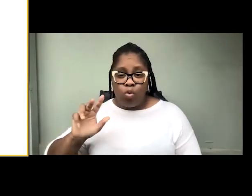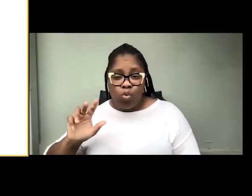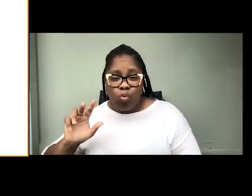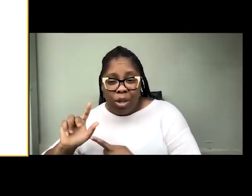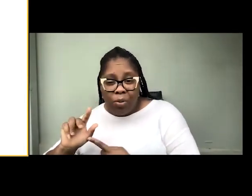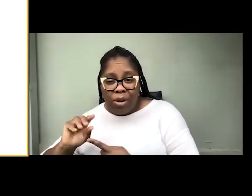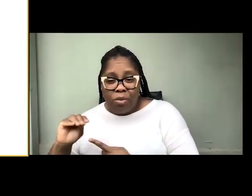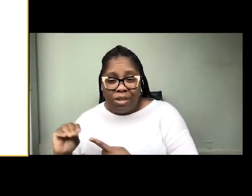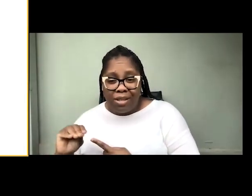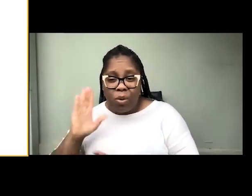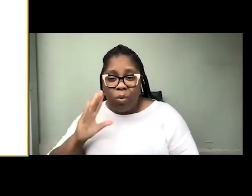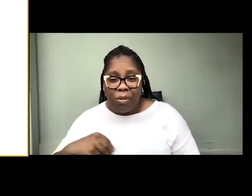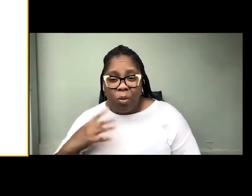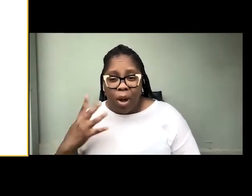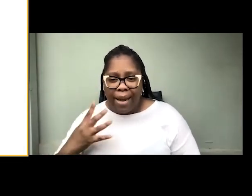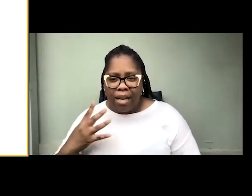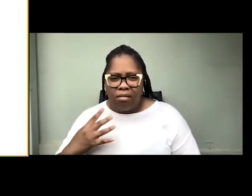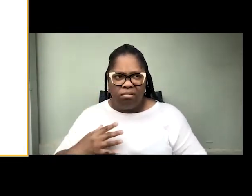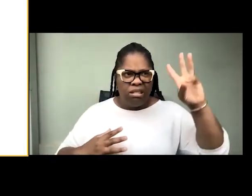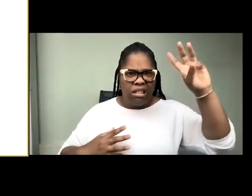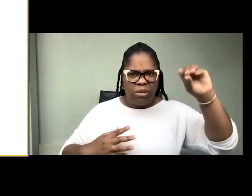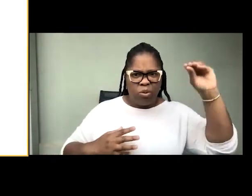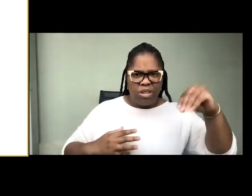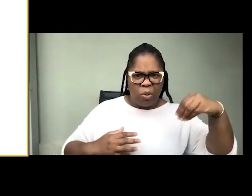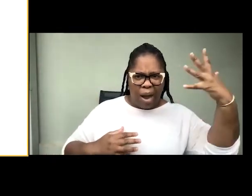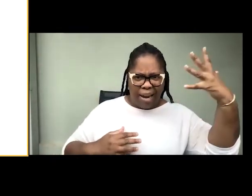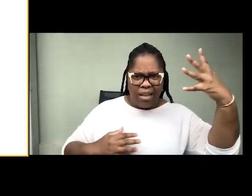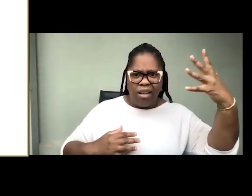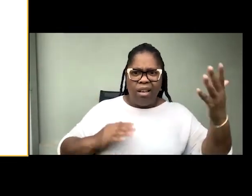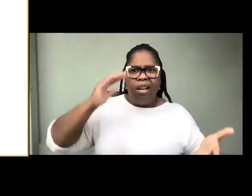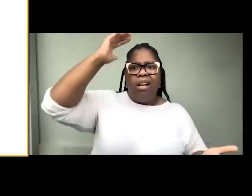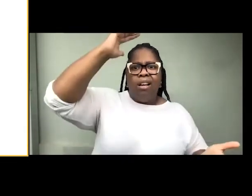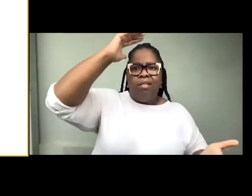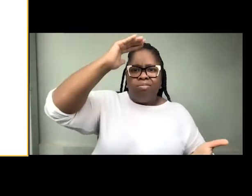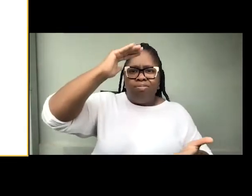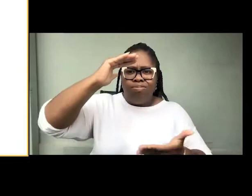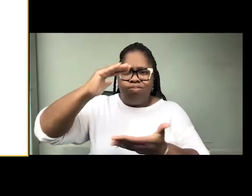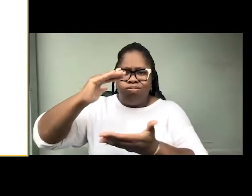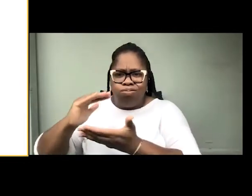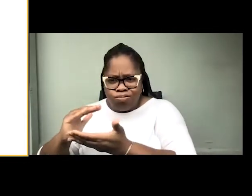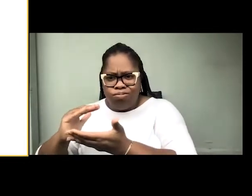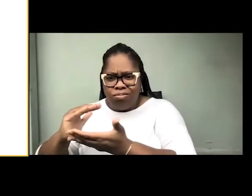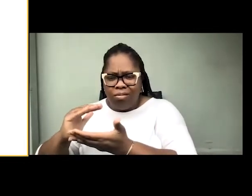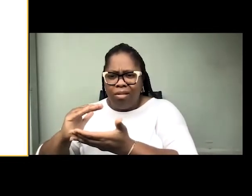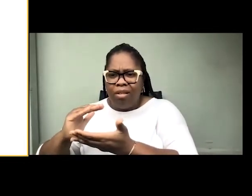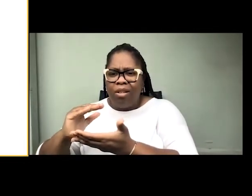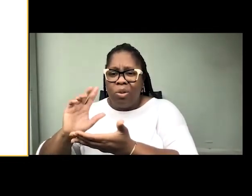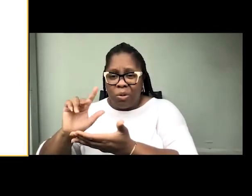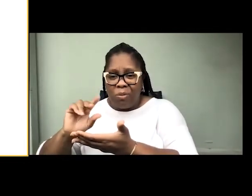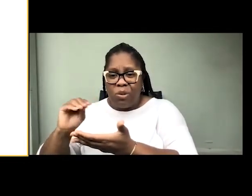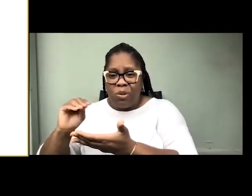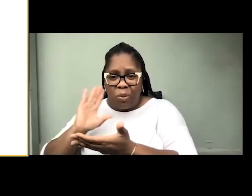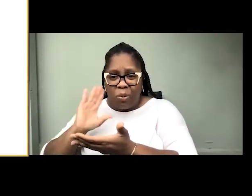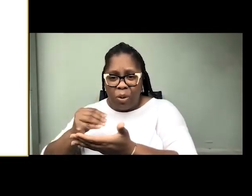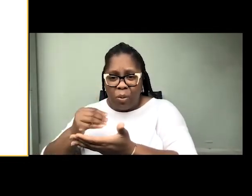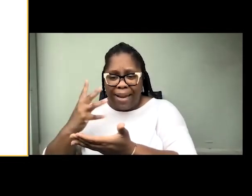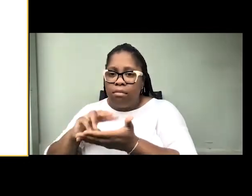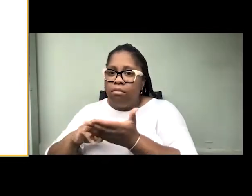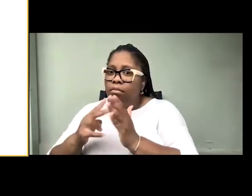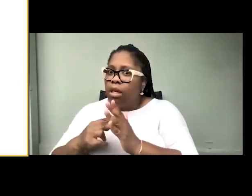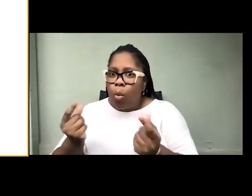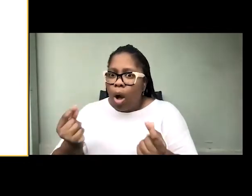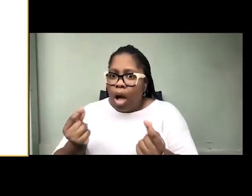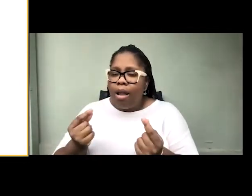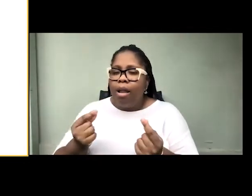Californians will be white, non-Hispanic. So we're going to see a growth in these minority populations. And that really means we